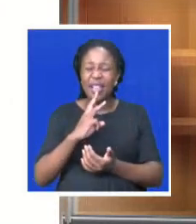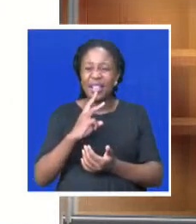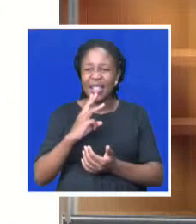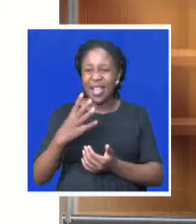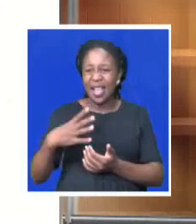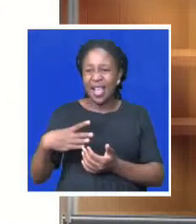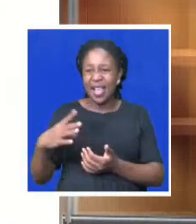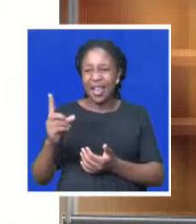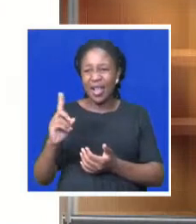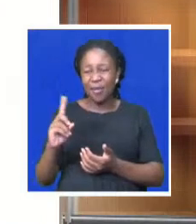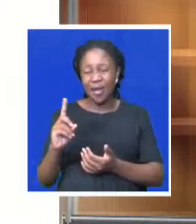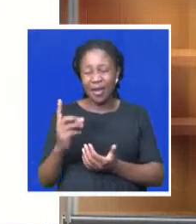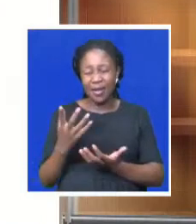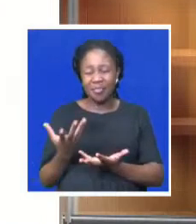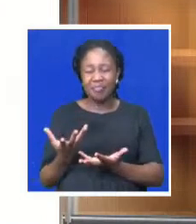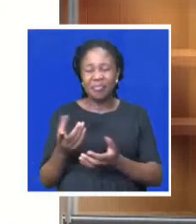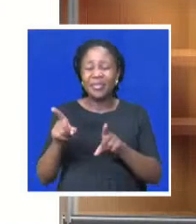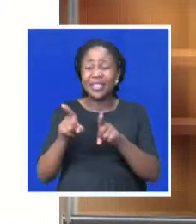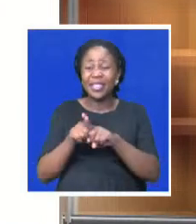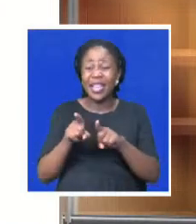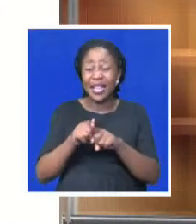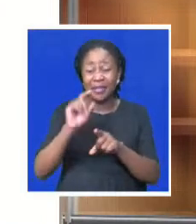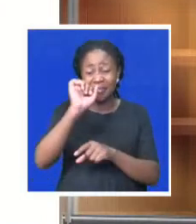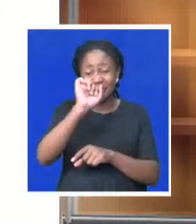Yes, dear Lena, I hope you are looking.